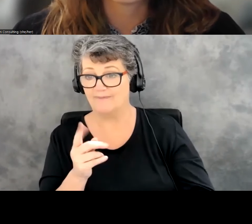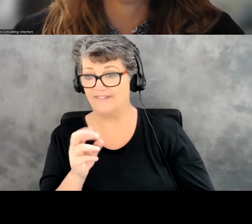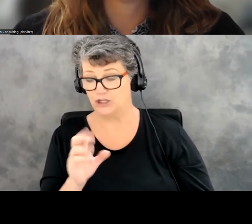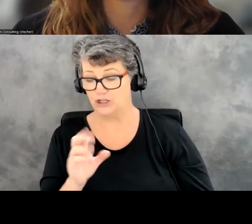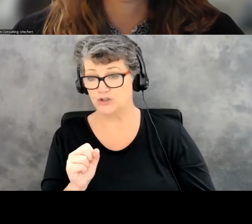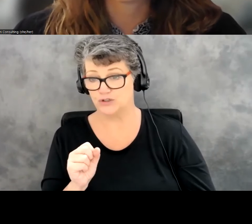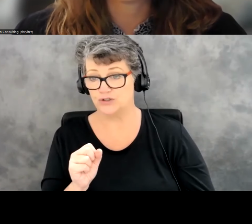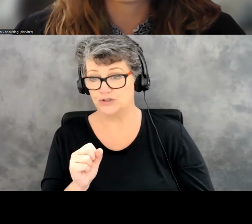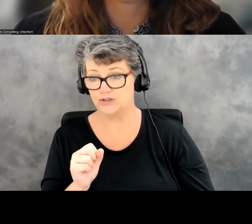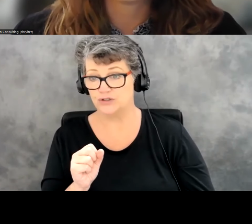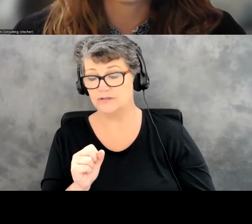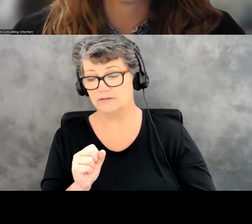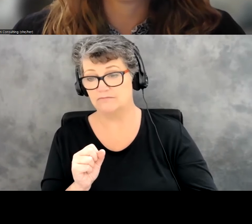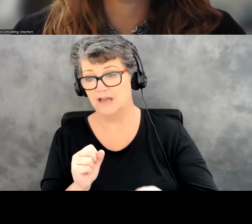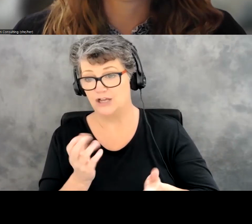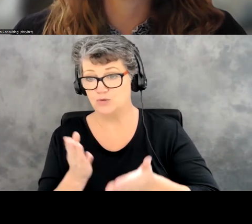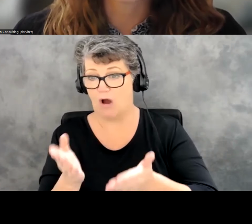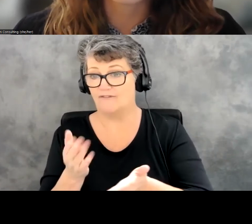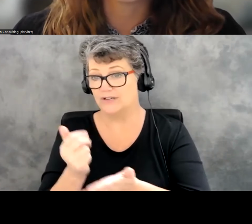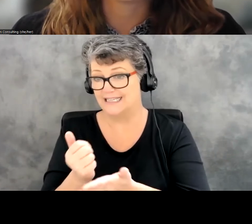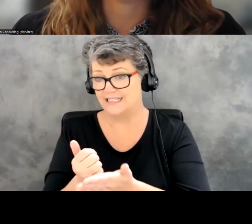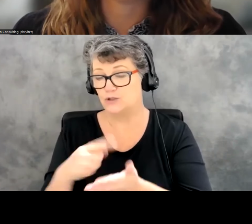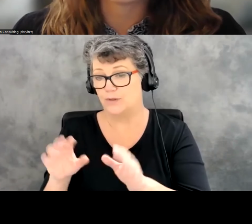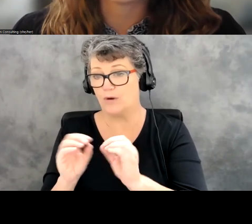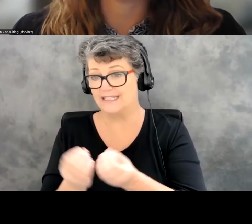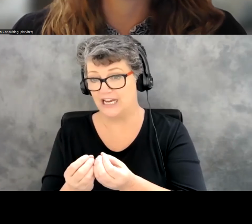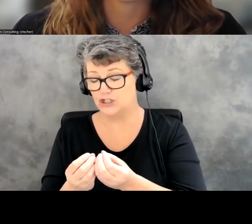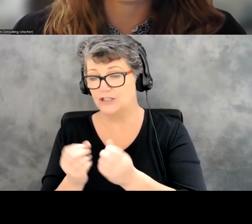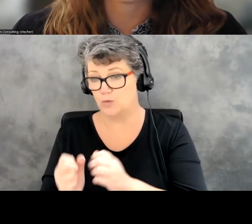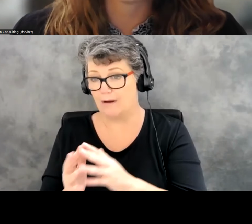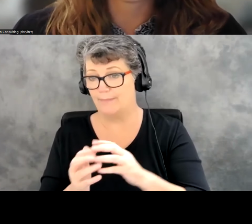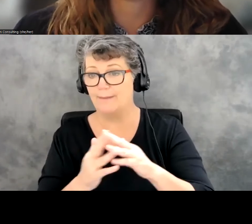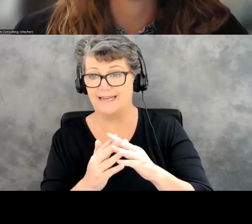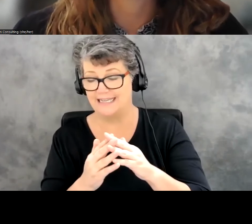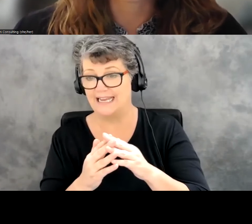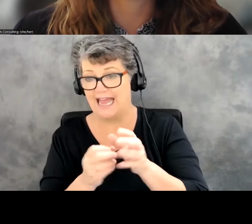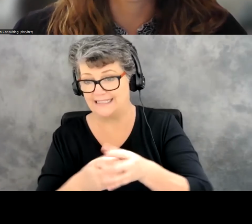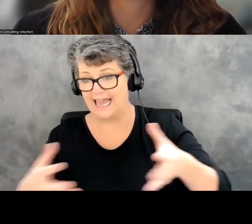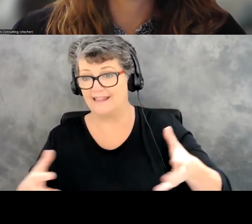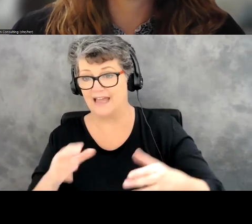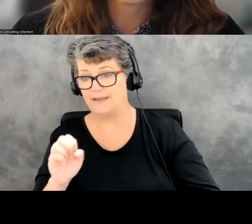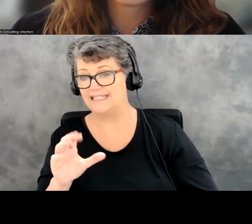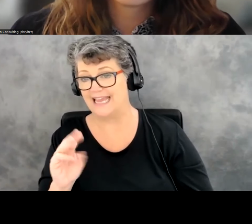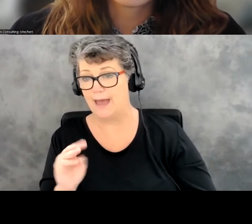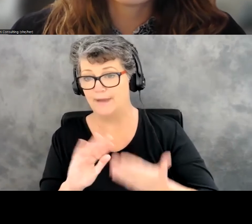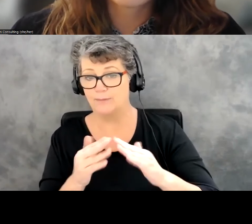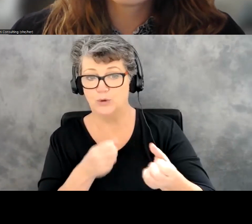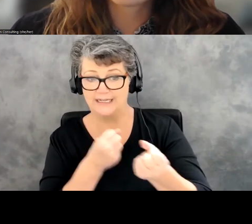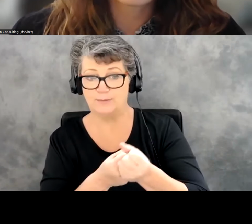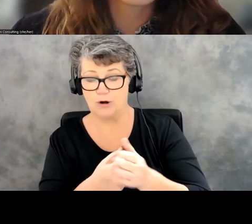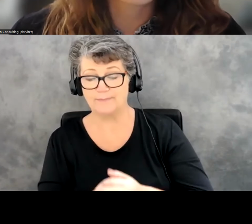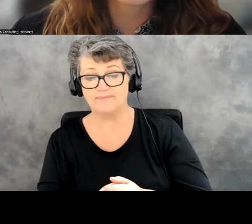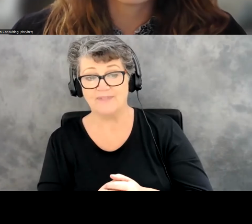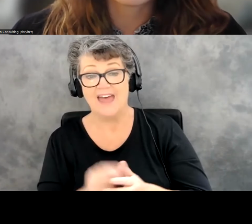to some of the organizations who are implementing and scaling up ECM and community supports. And then I